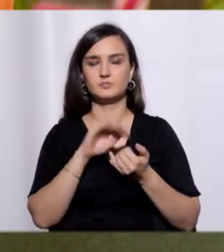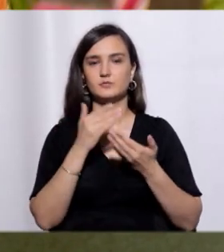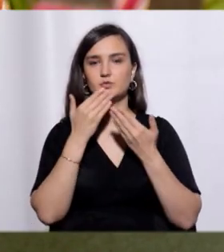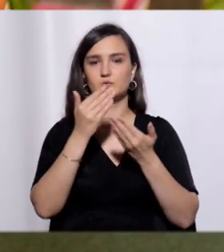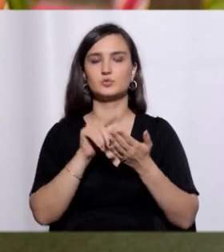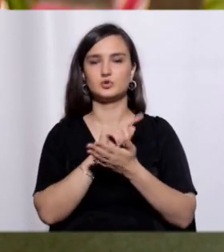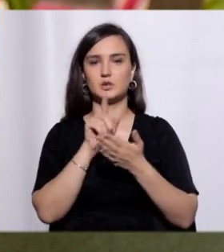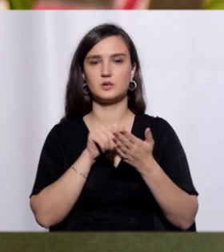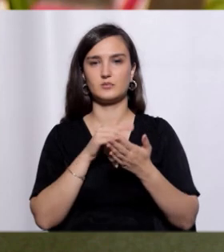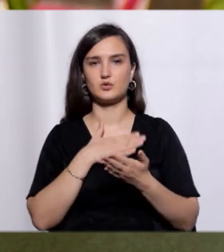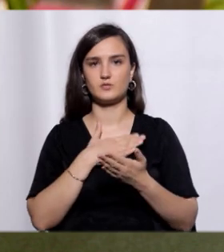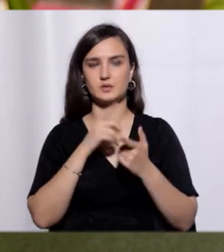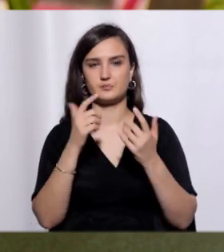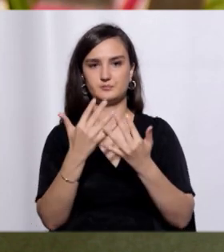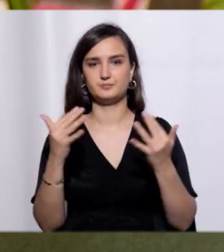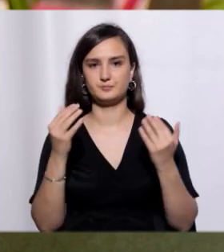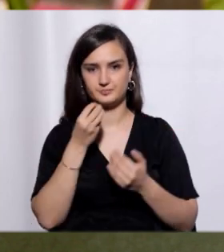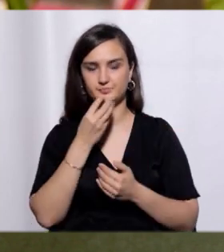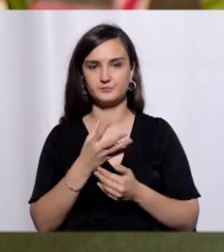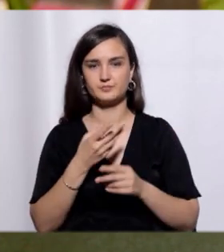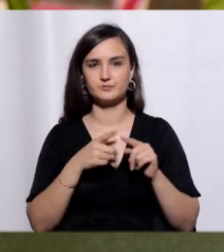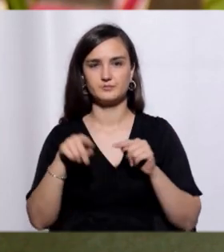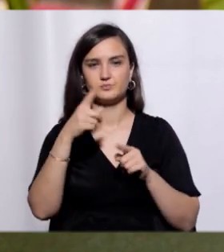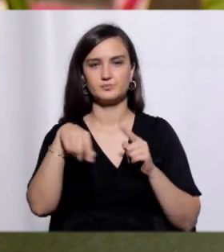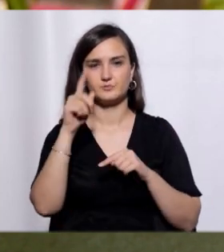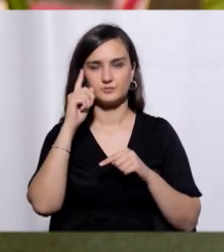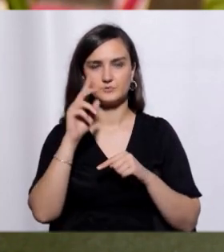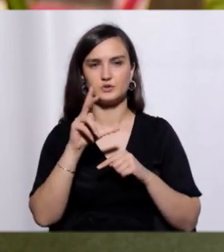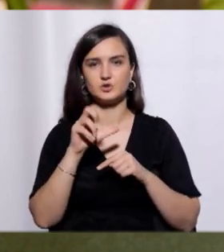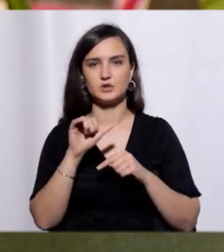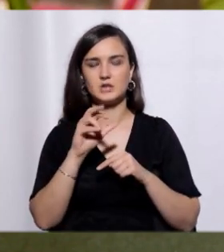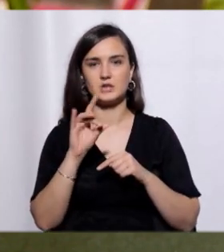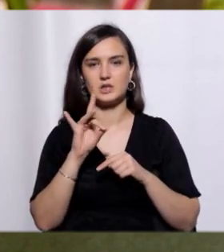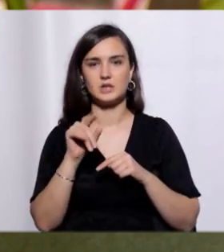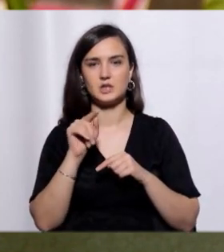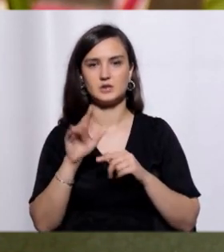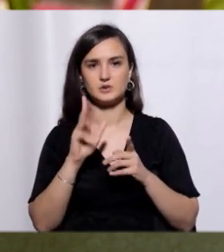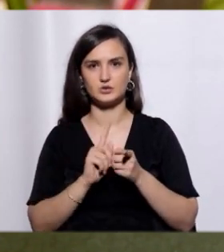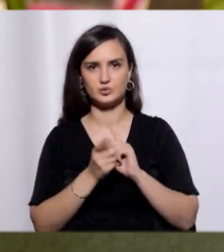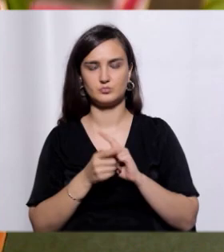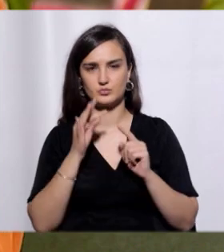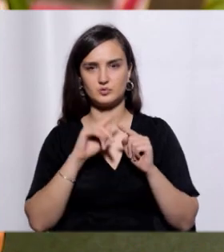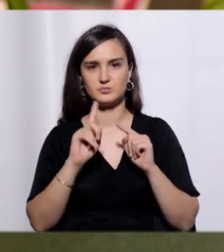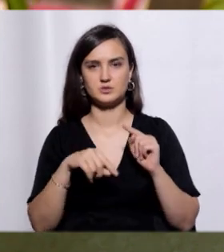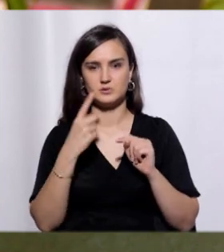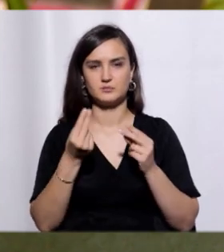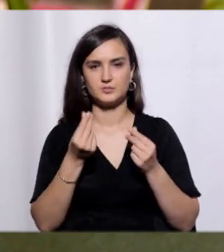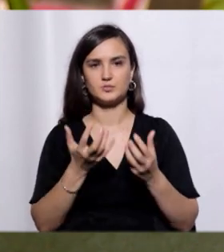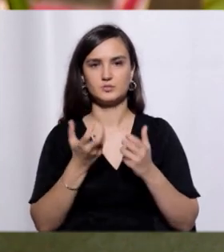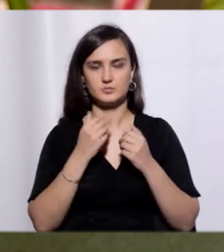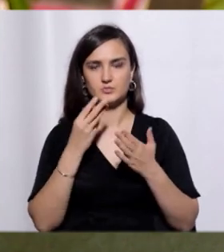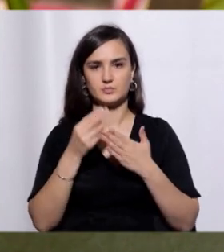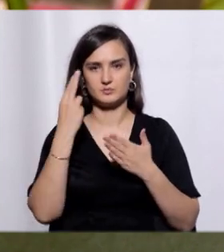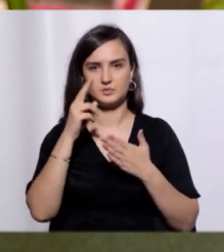a question to our audience, right? Do you think Jane Eyre's social status will change after she gets money from